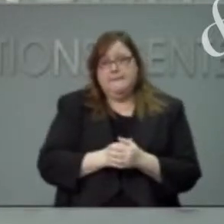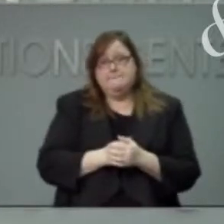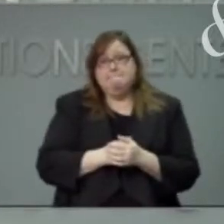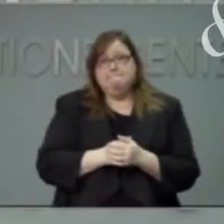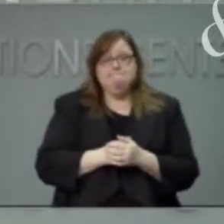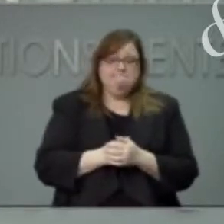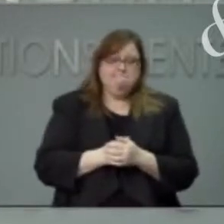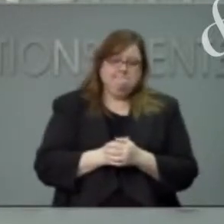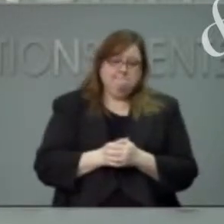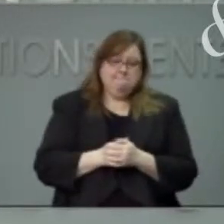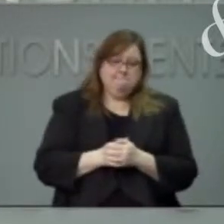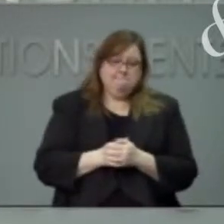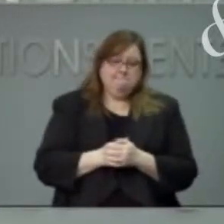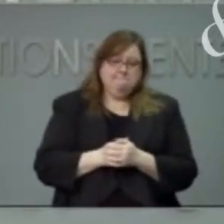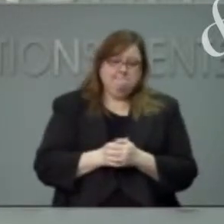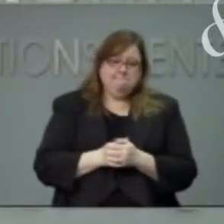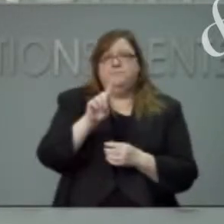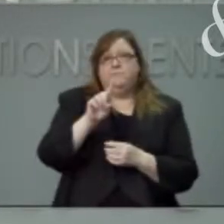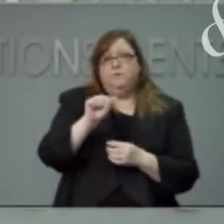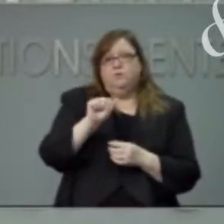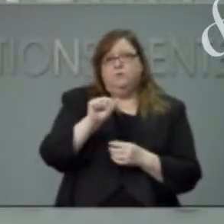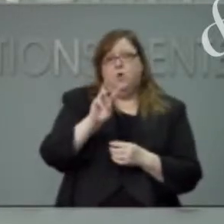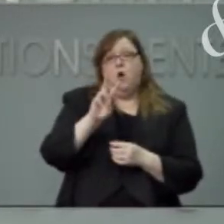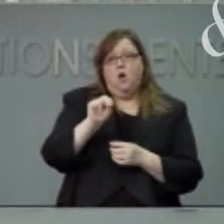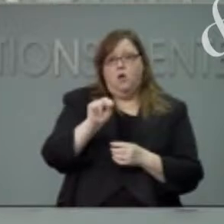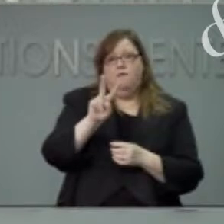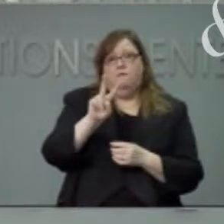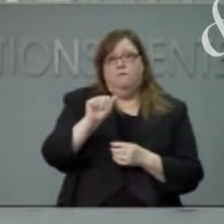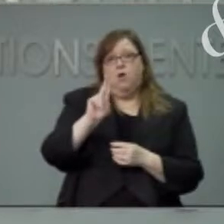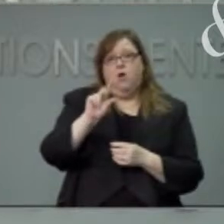Our next question is from Dawn Vaughn, an observer.